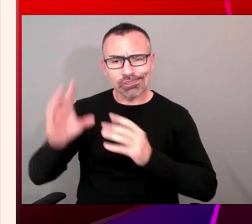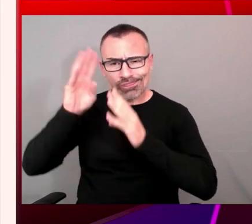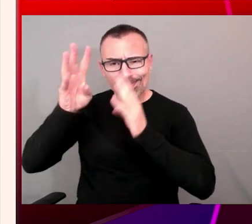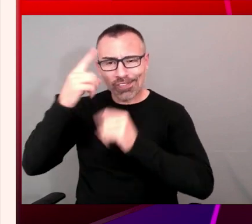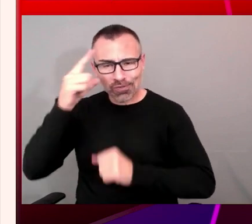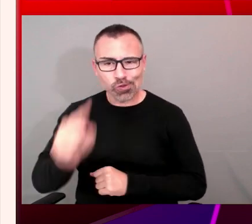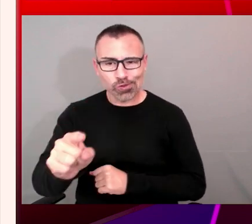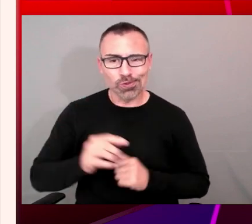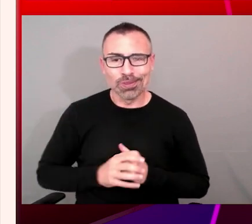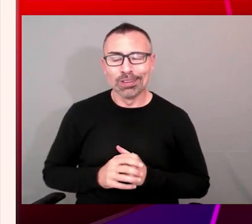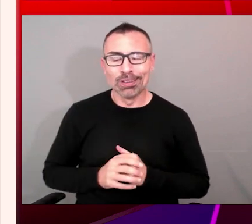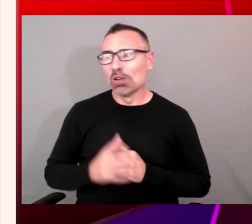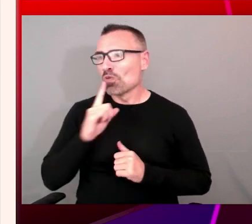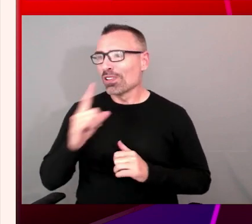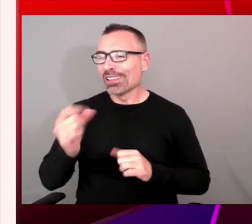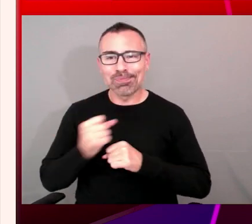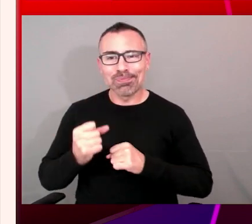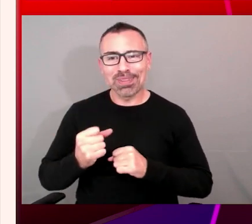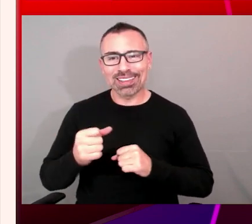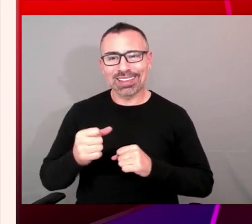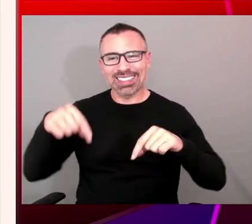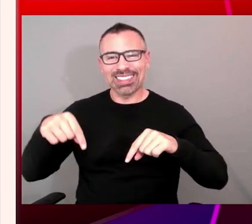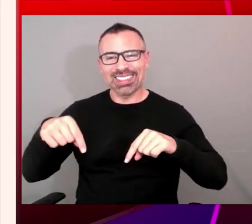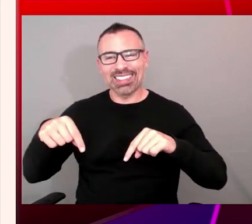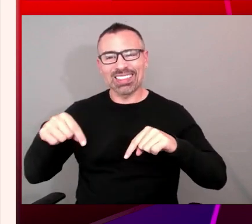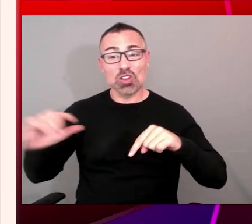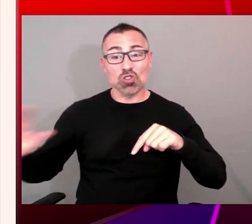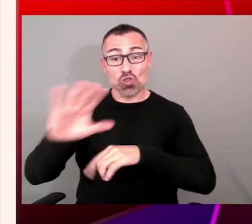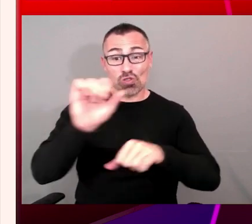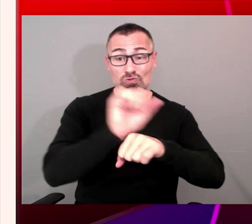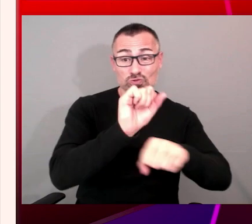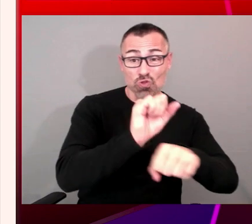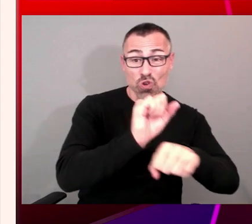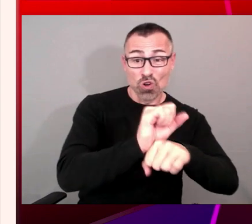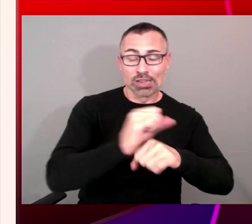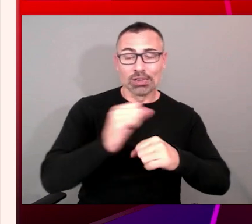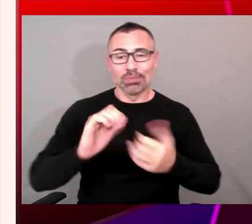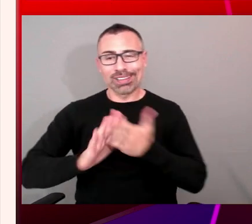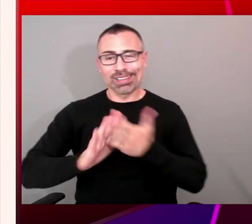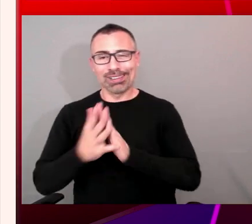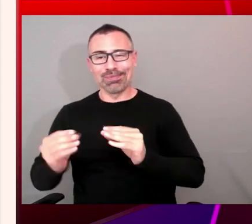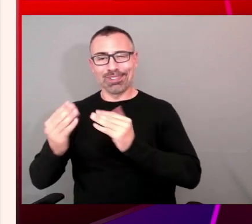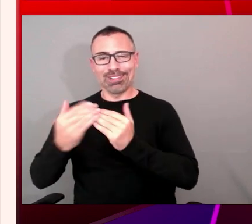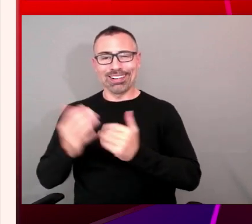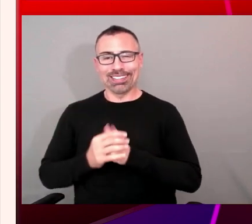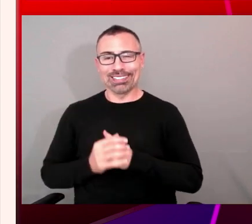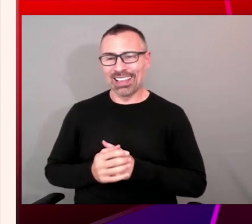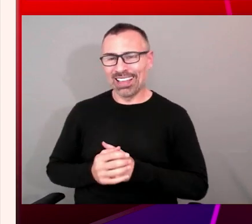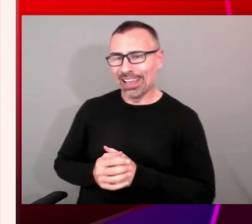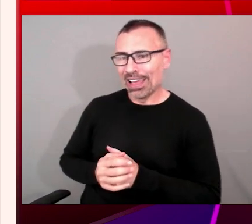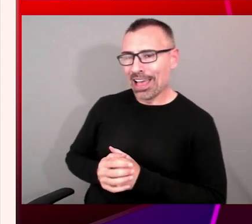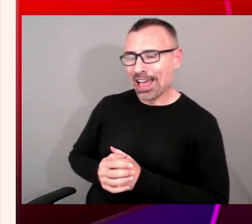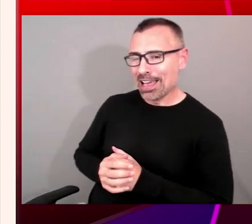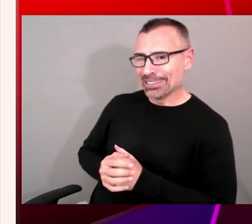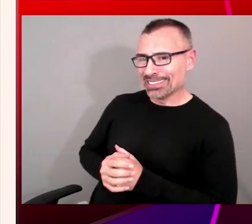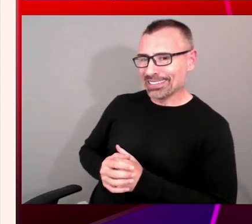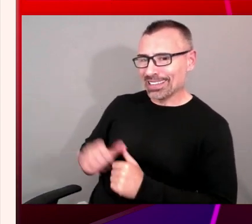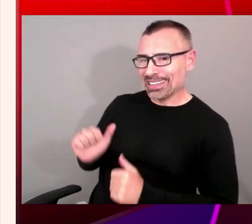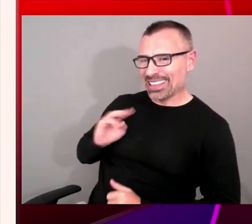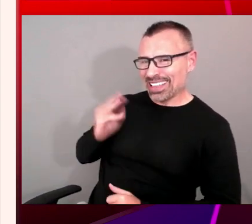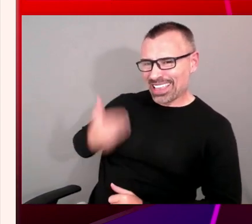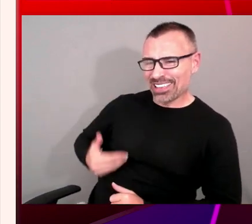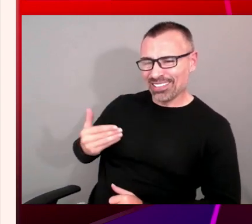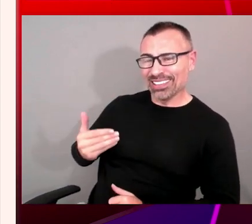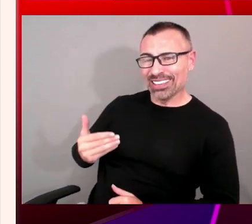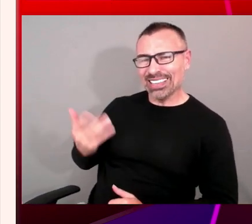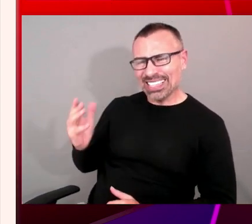all the phenomenal work our customers are doing just easier and easier. Sounds like you've removed tremendous amounts of impediments to